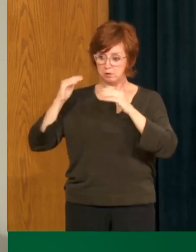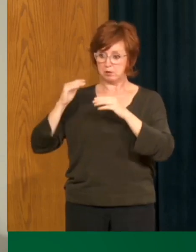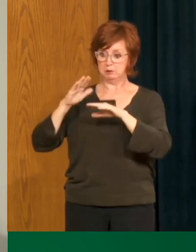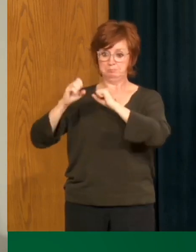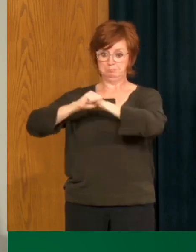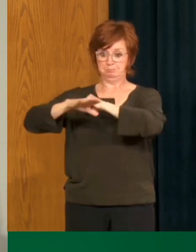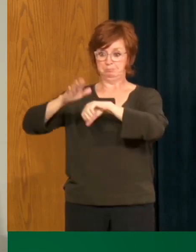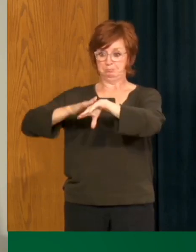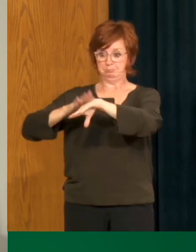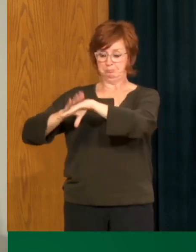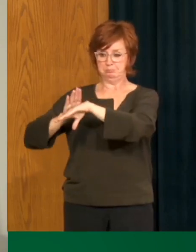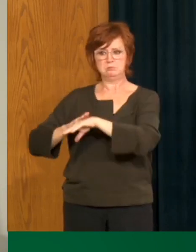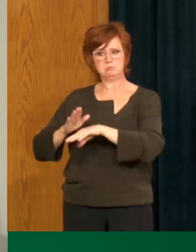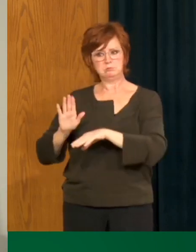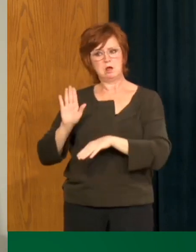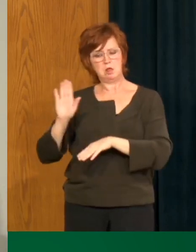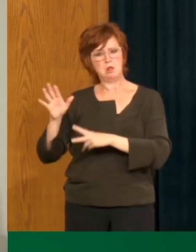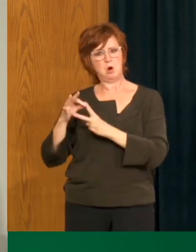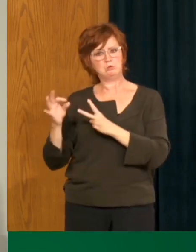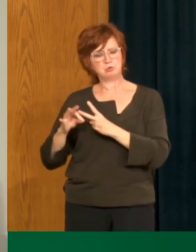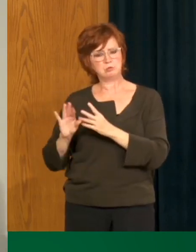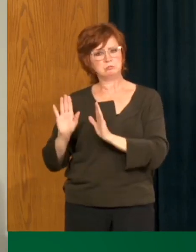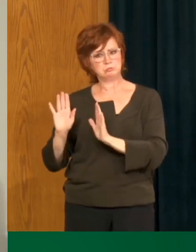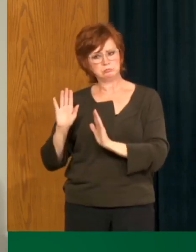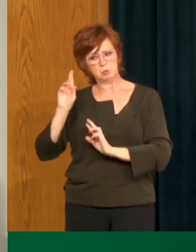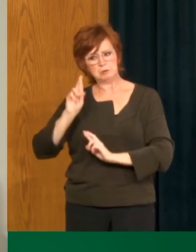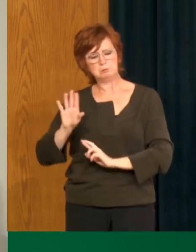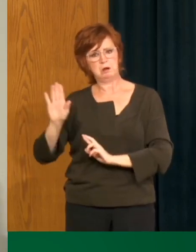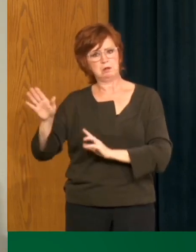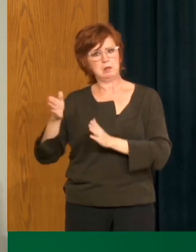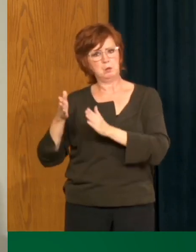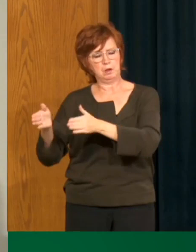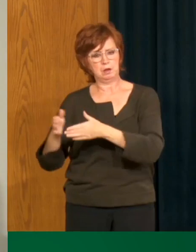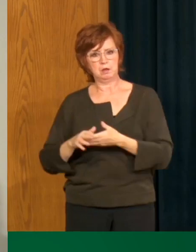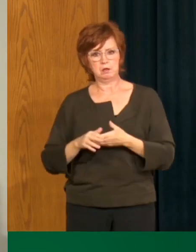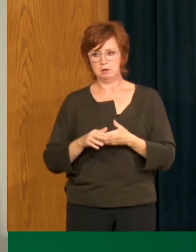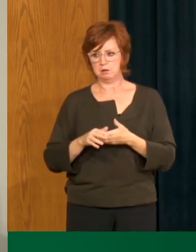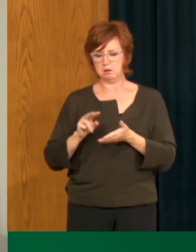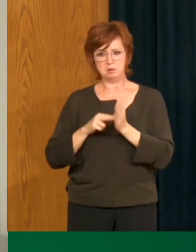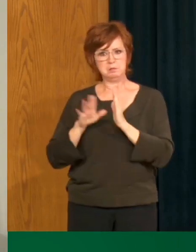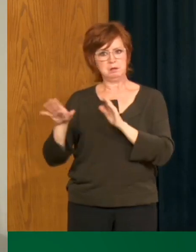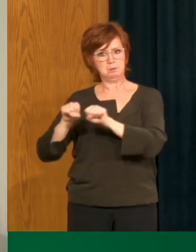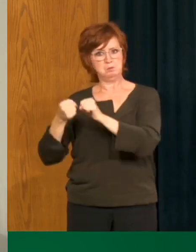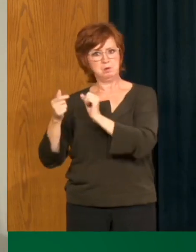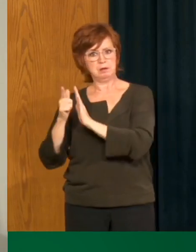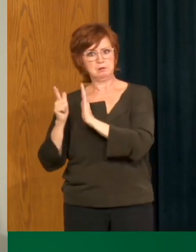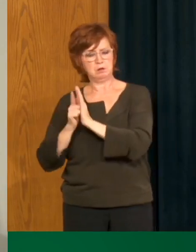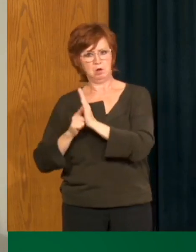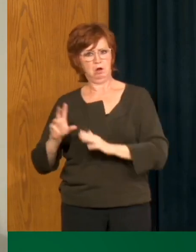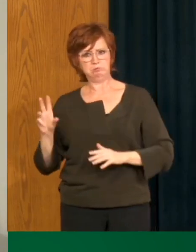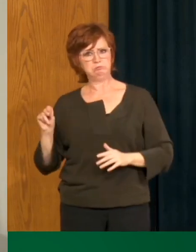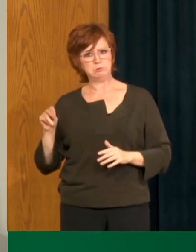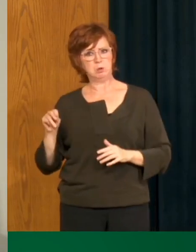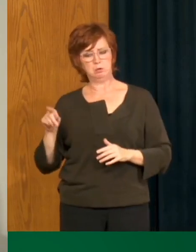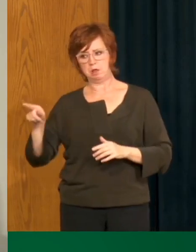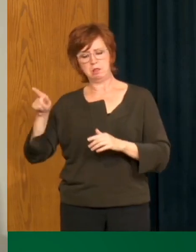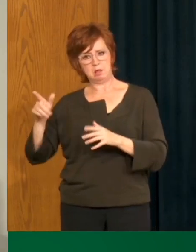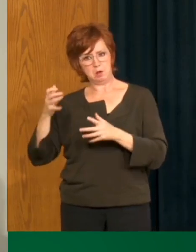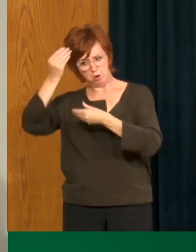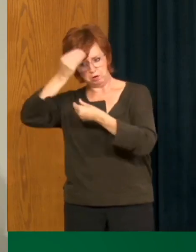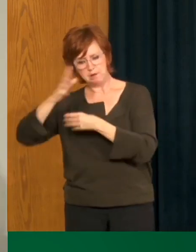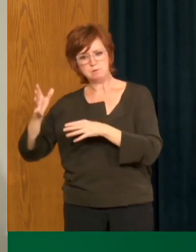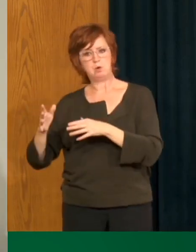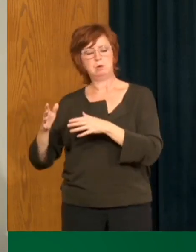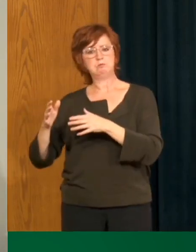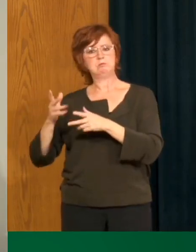thinks is necessary. And it does not mean that a business isn't following guidelines. All it does is it raises awareness. And we also have to remember that